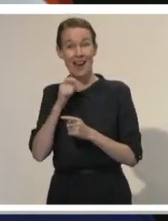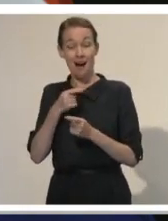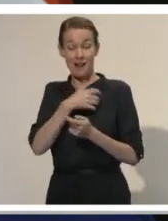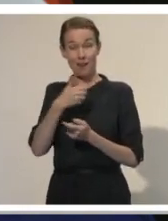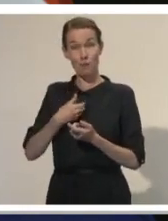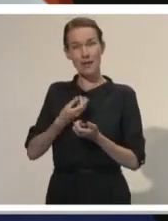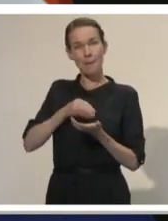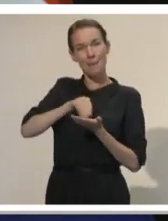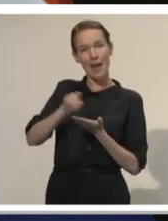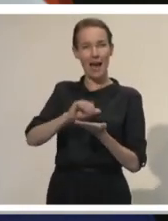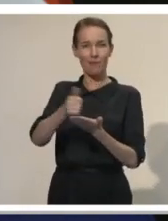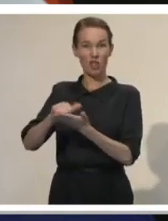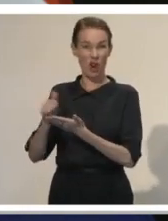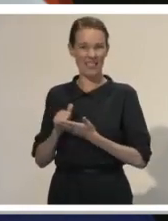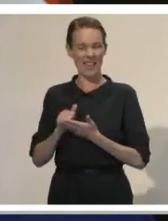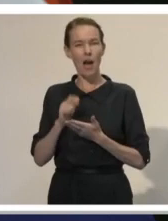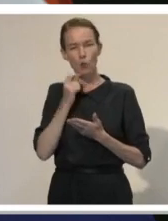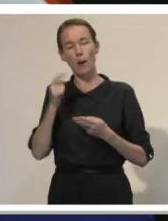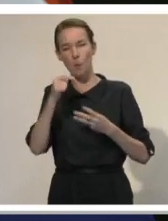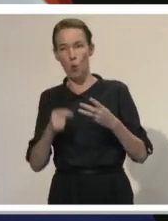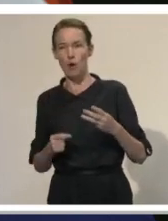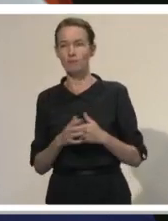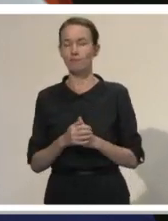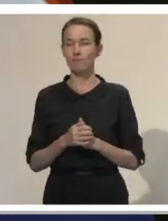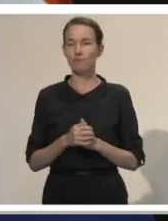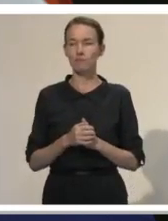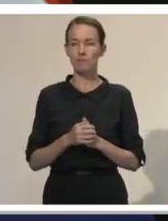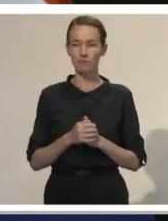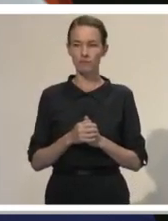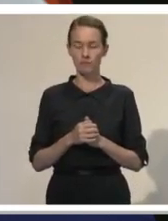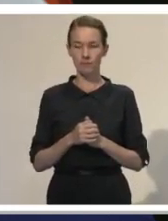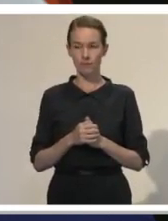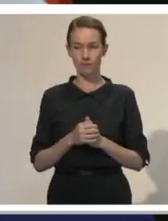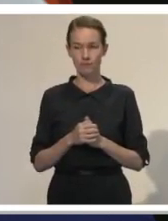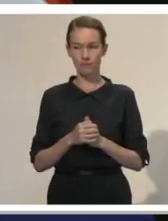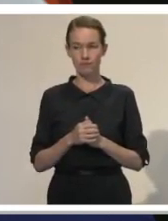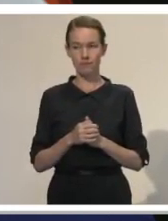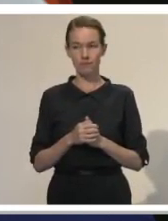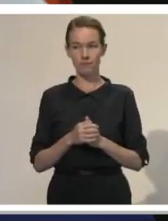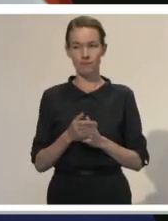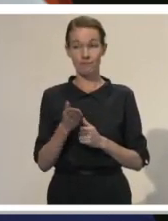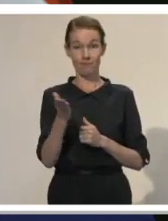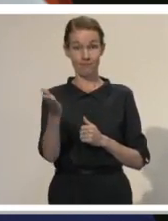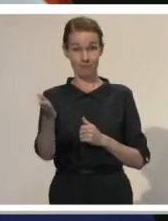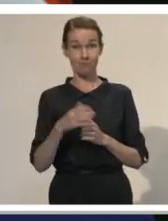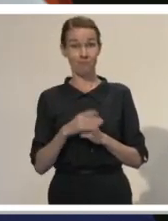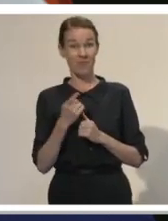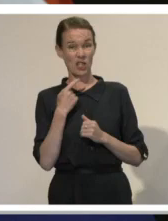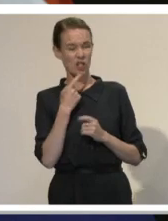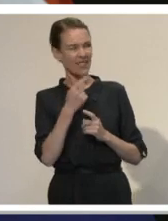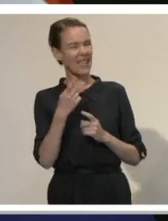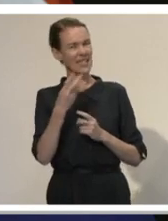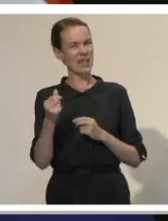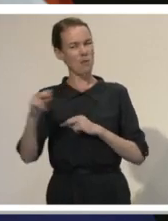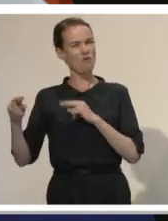an enduring perception that the government's quite happy to bolster TVNZ and RNZ and let the rest of the sector take its chances. What's your response to that? I